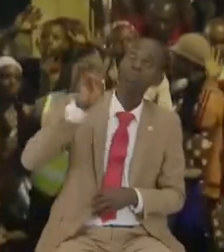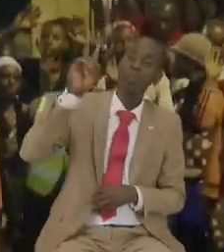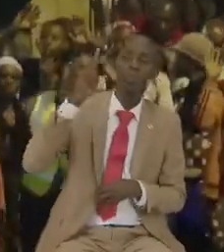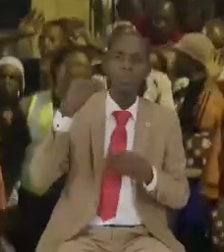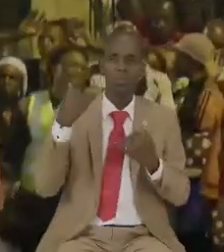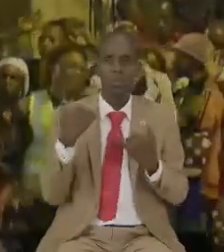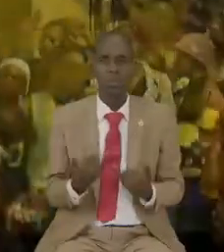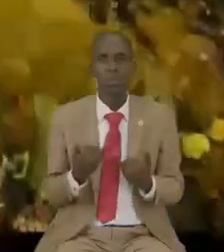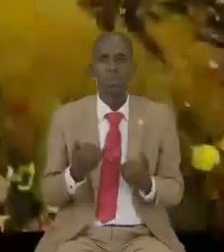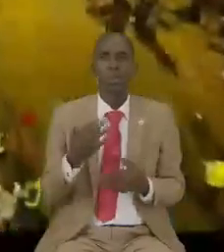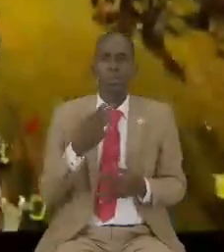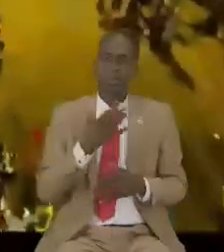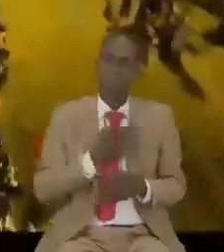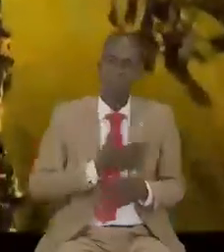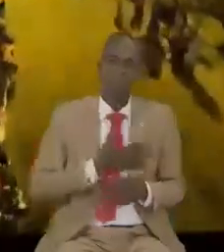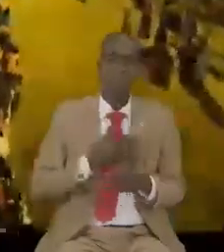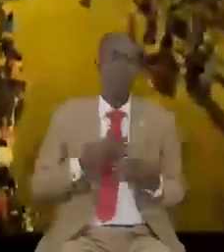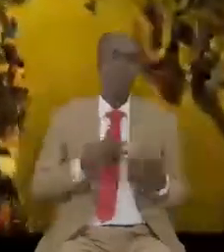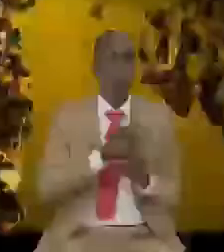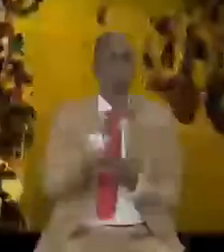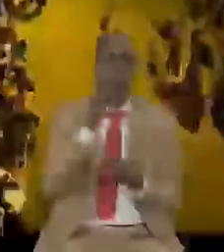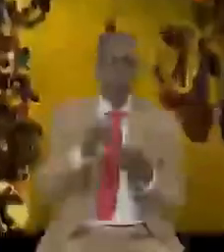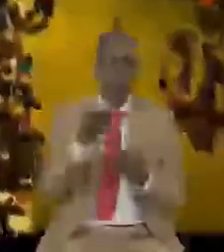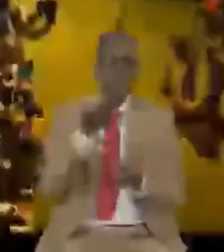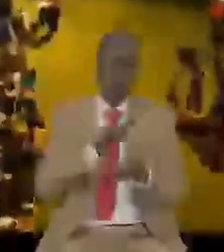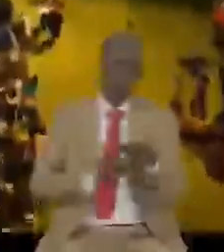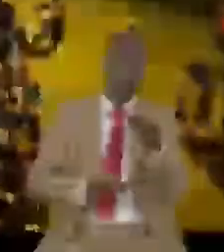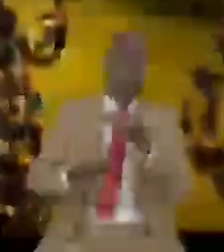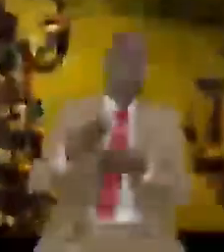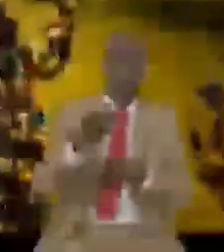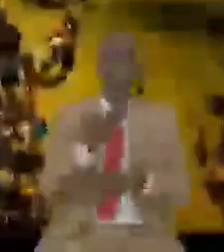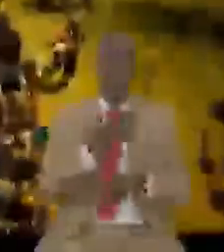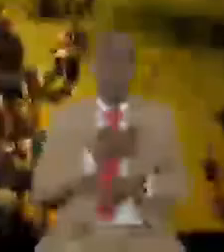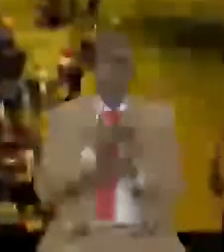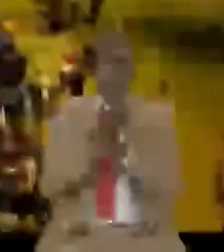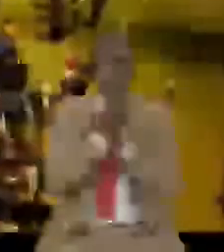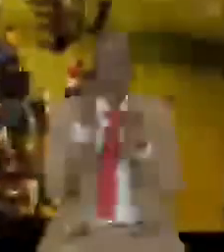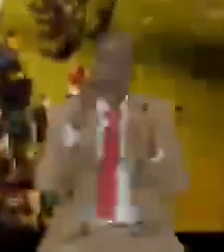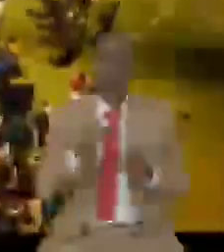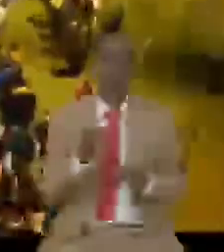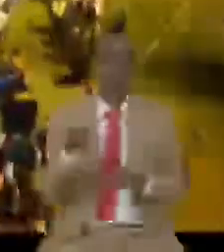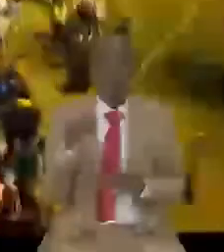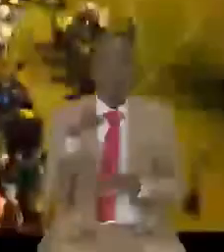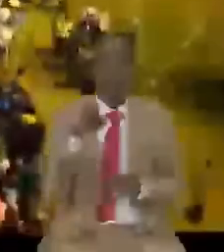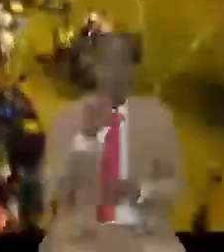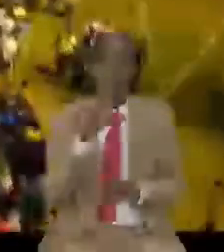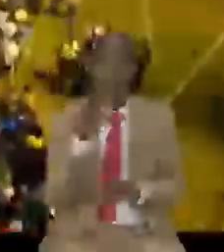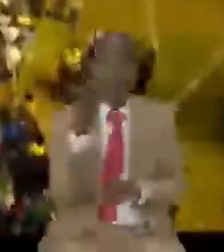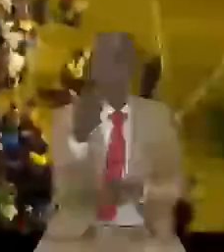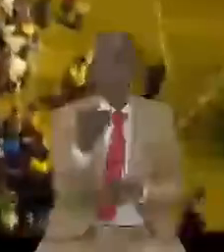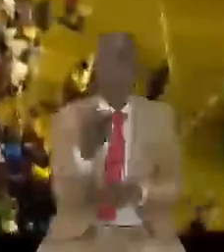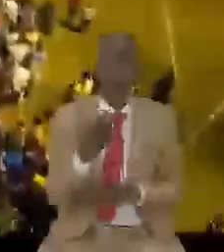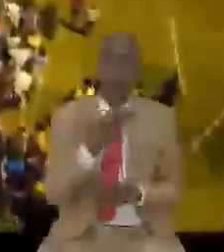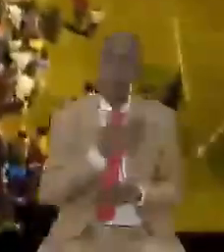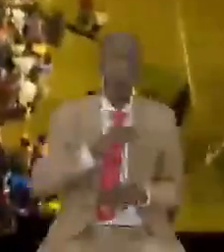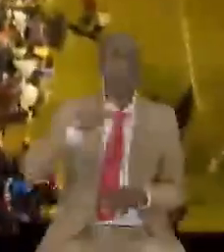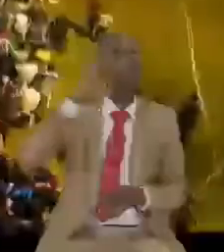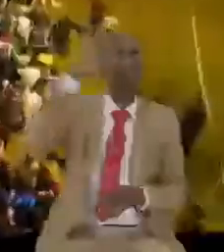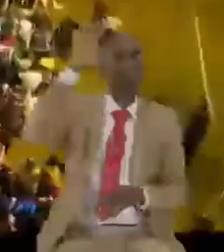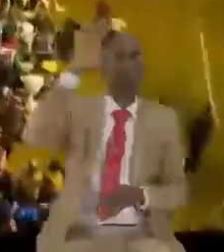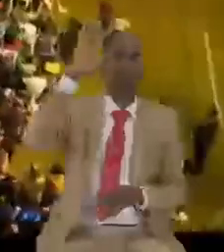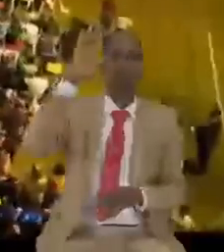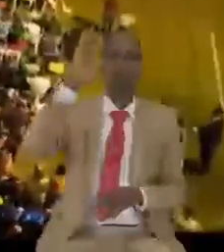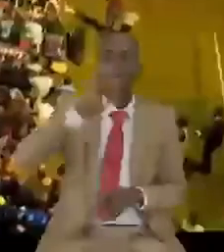my substitute and my savior. Wherever you are, raise up that hand. God bless you there. See you